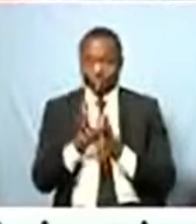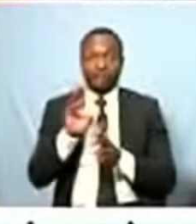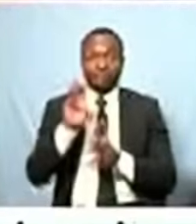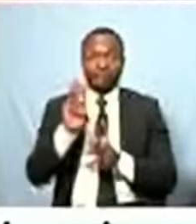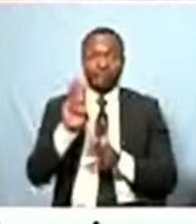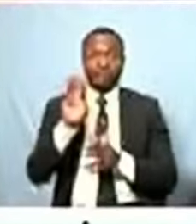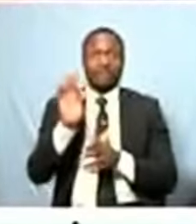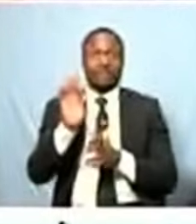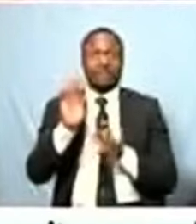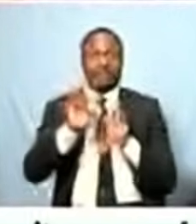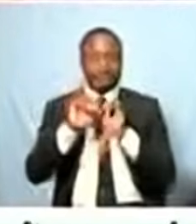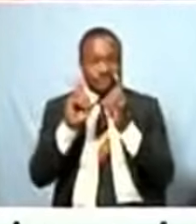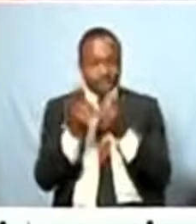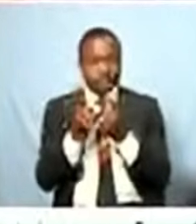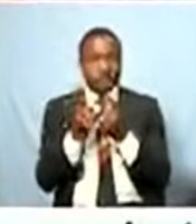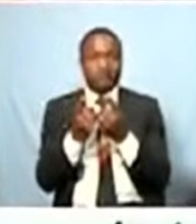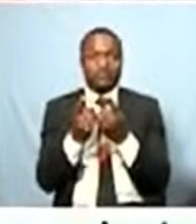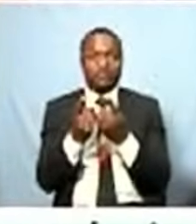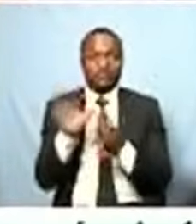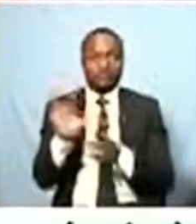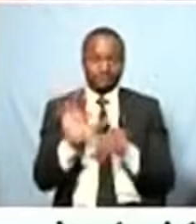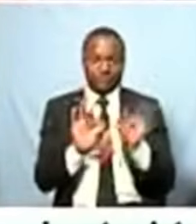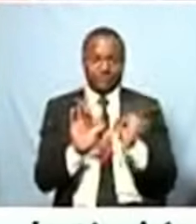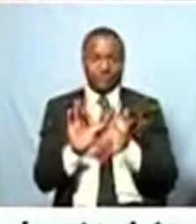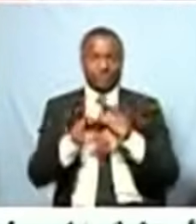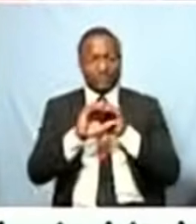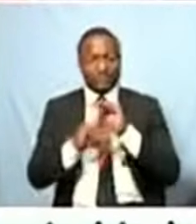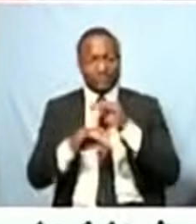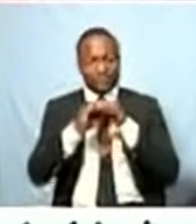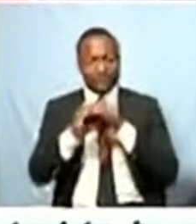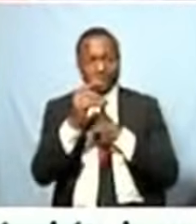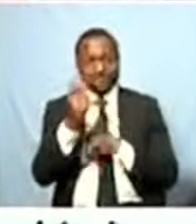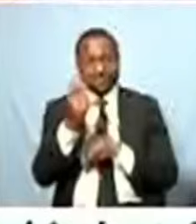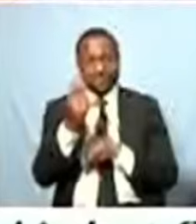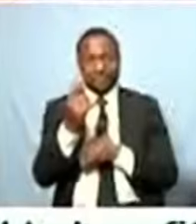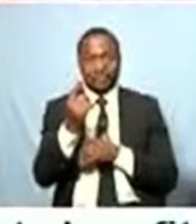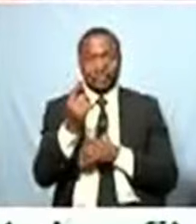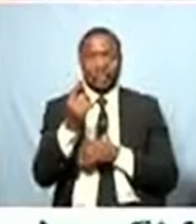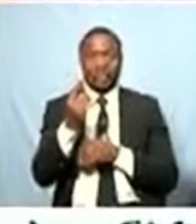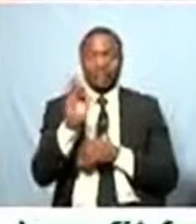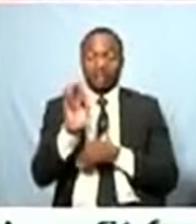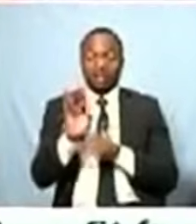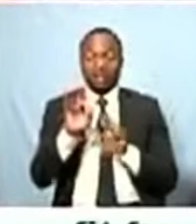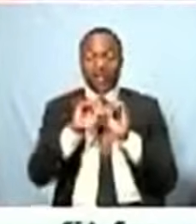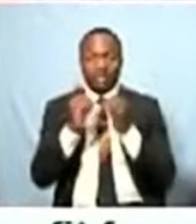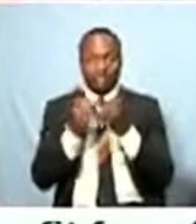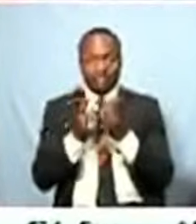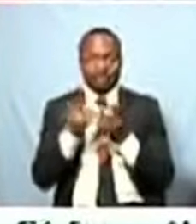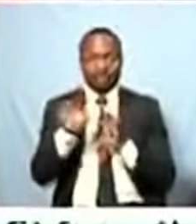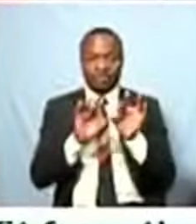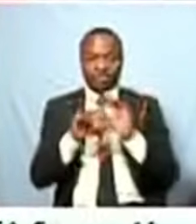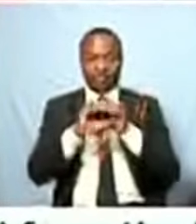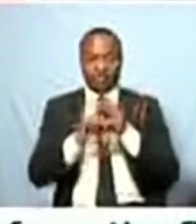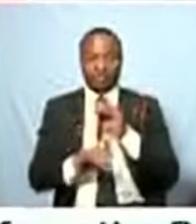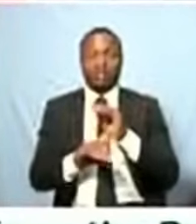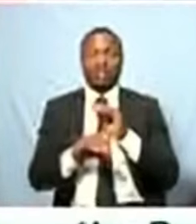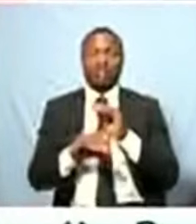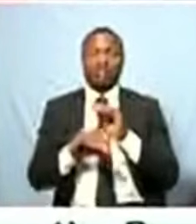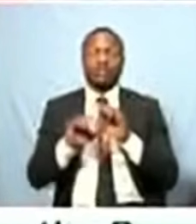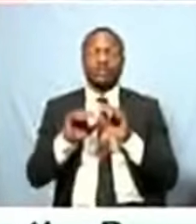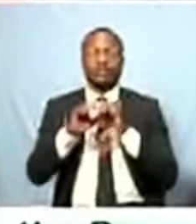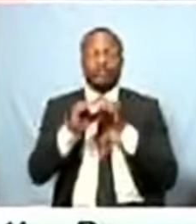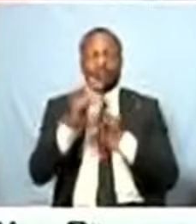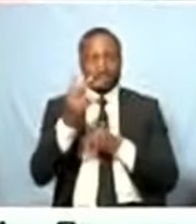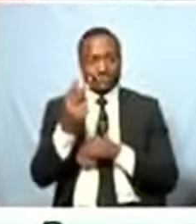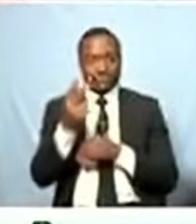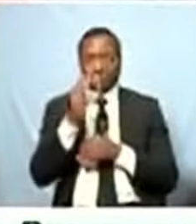districts were selected under phase 1 and the 90 districts have been selected under phase 2. In